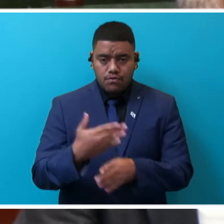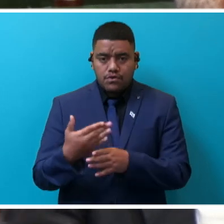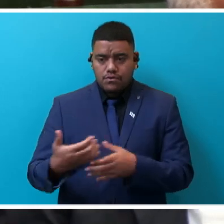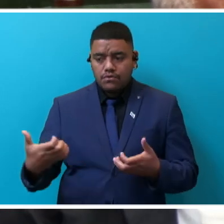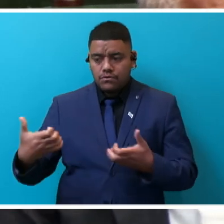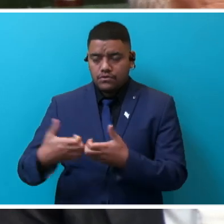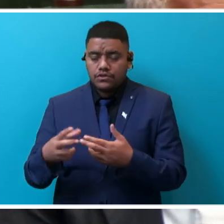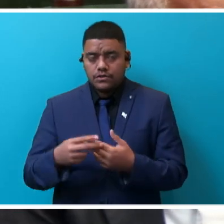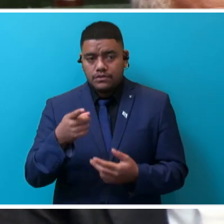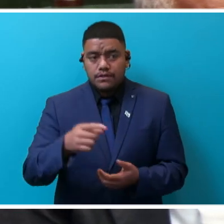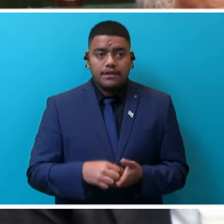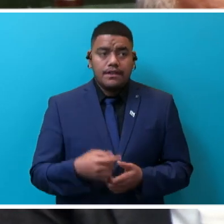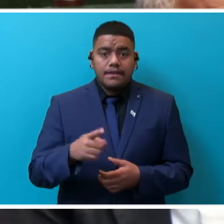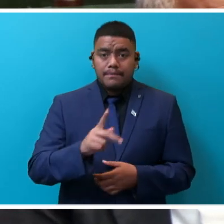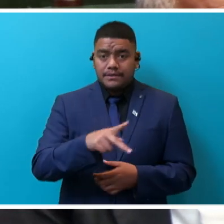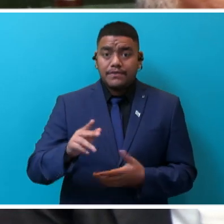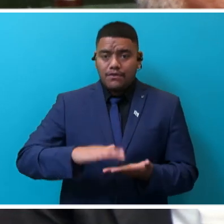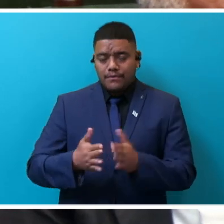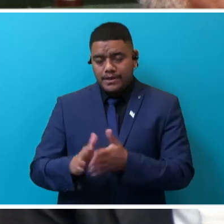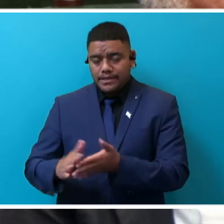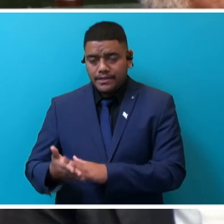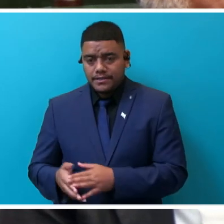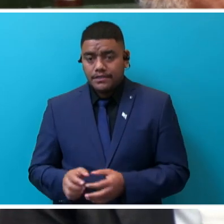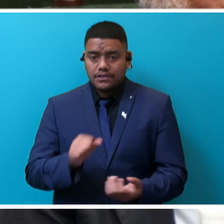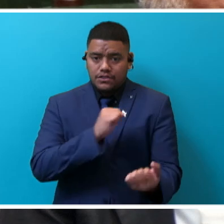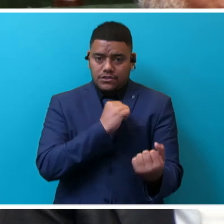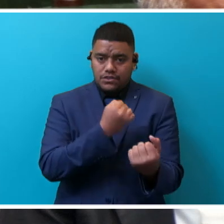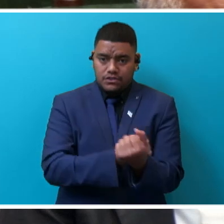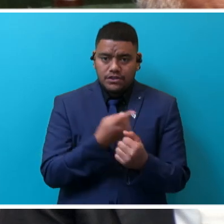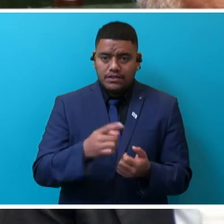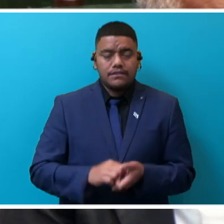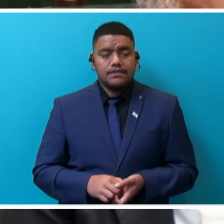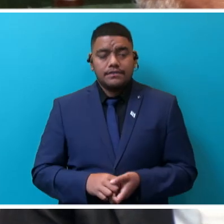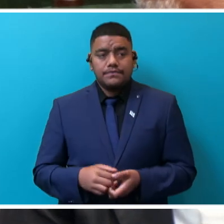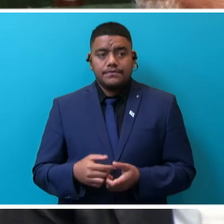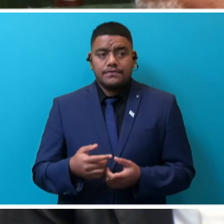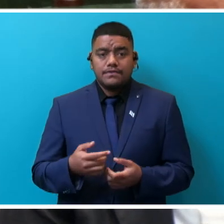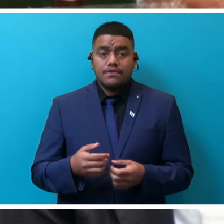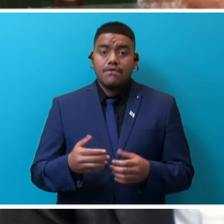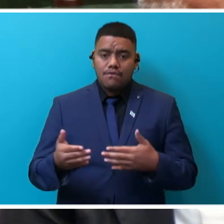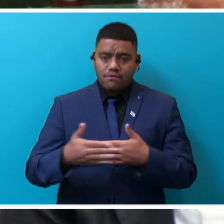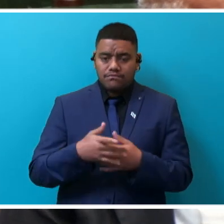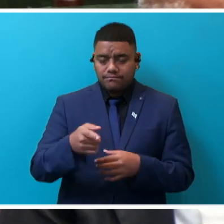Bureau of Statistics and the Pacific community to strengthen analytical capacity and close existing data